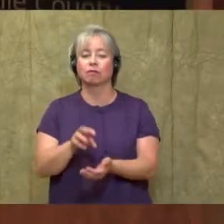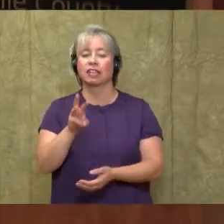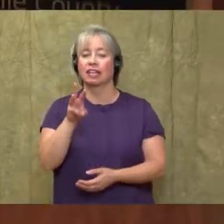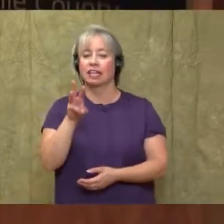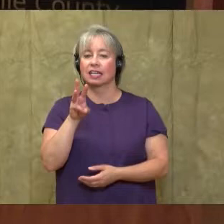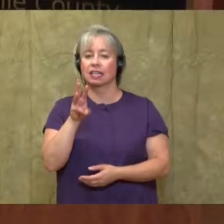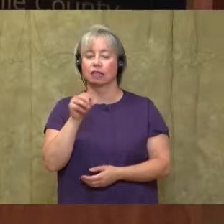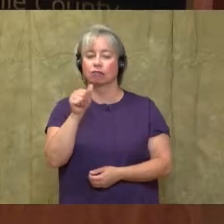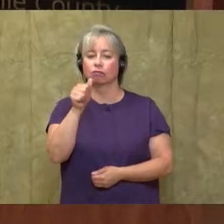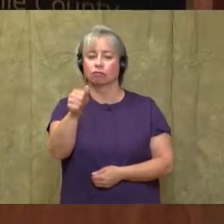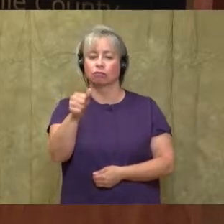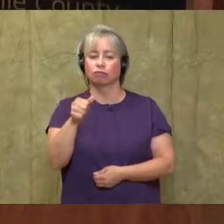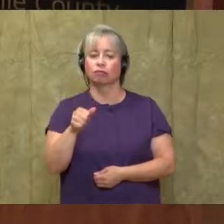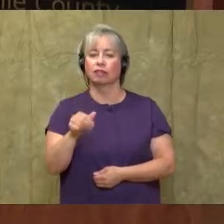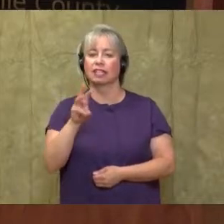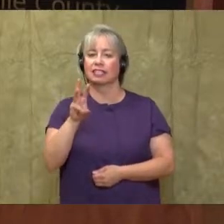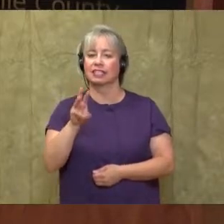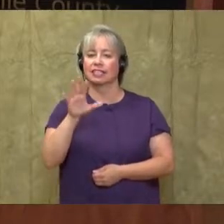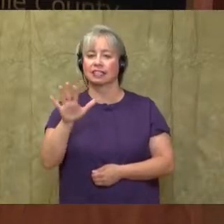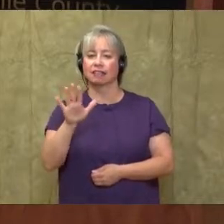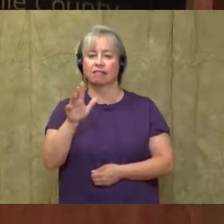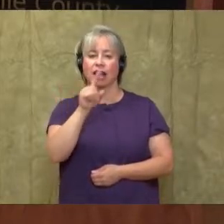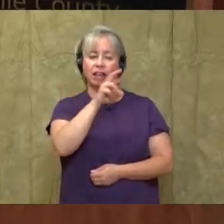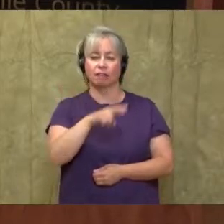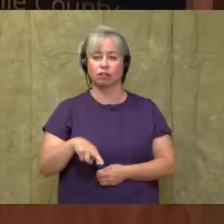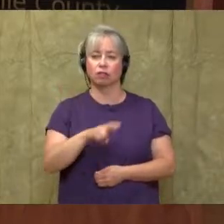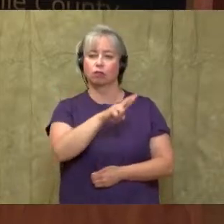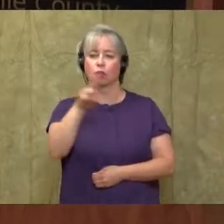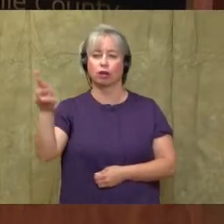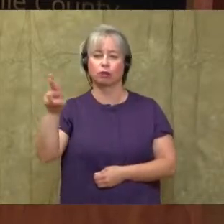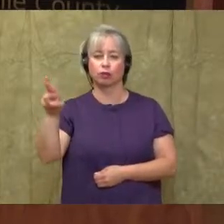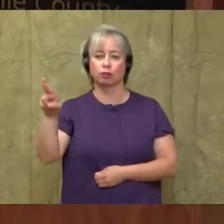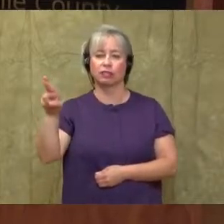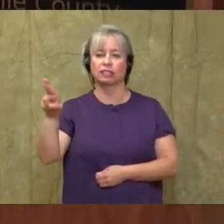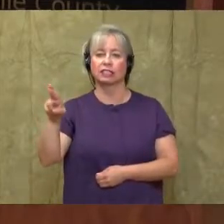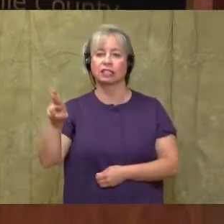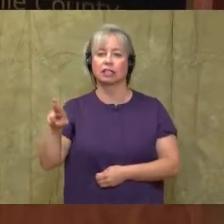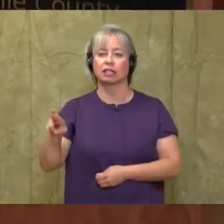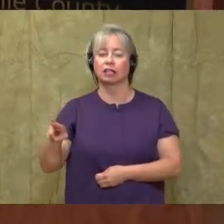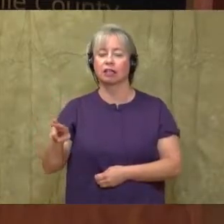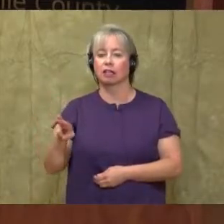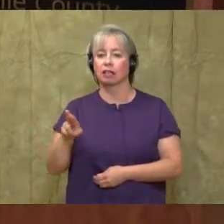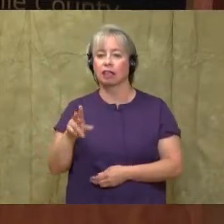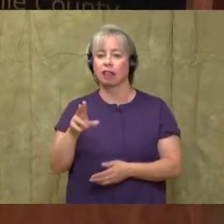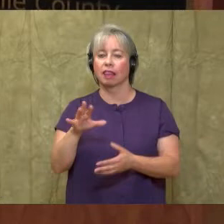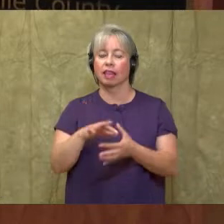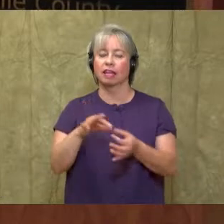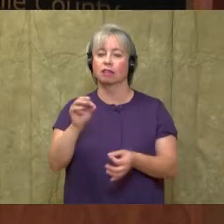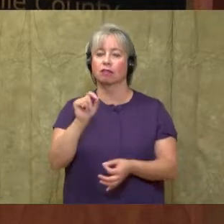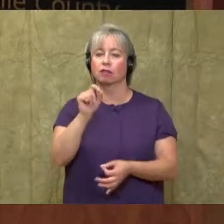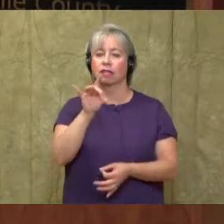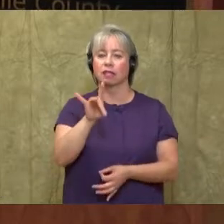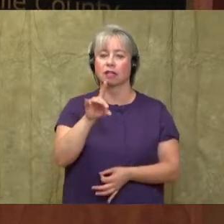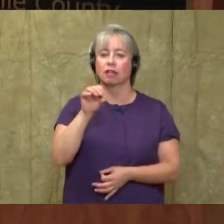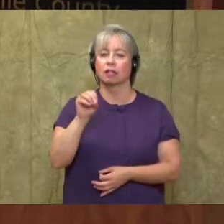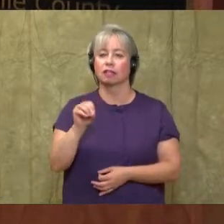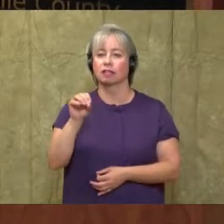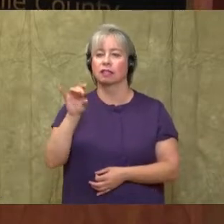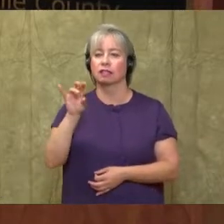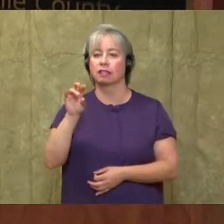our calculator, take the square root of it, and we get this long decimal expansion,